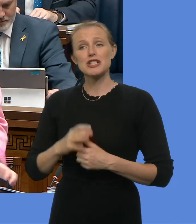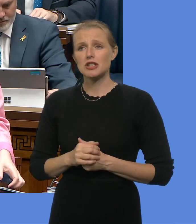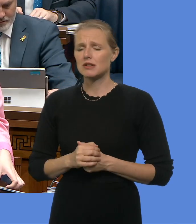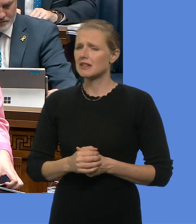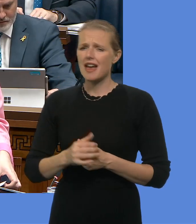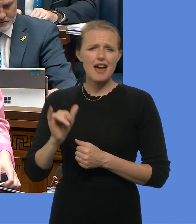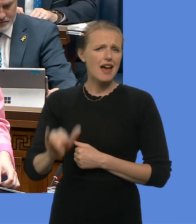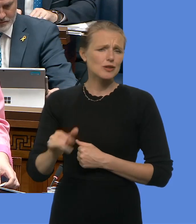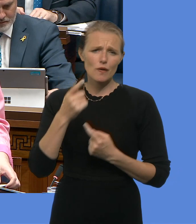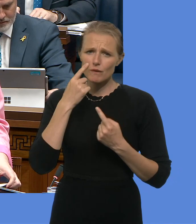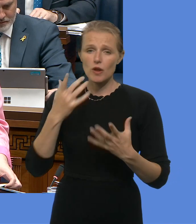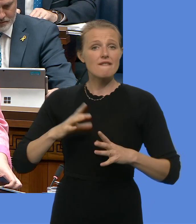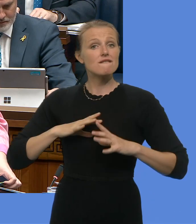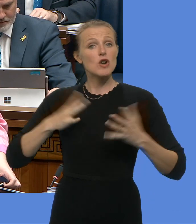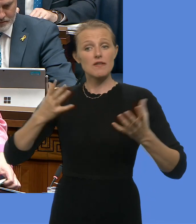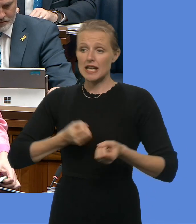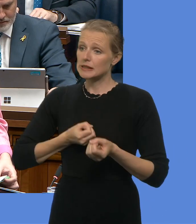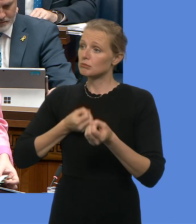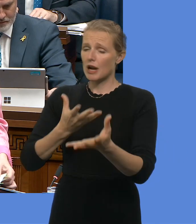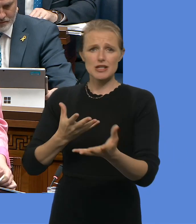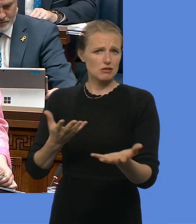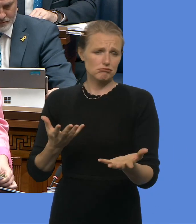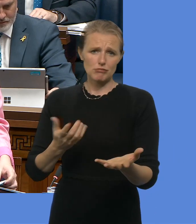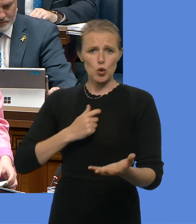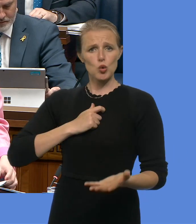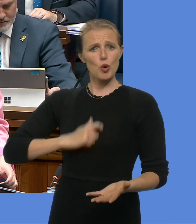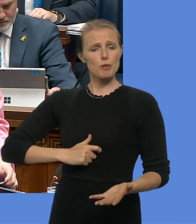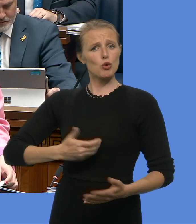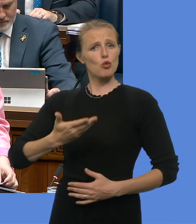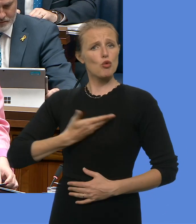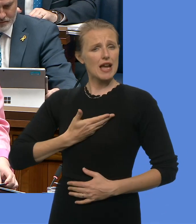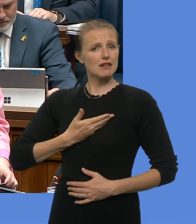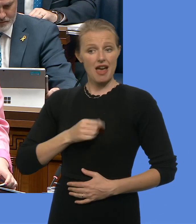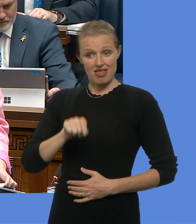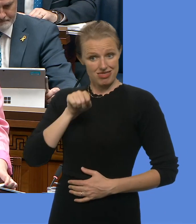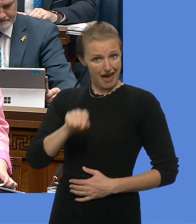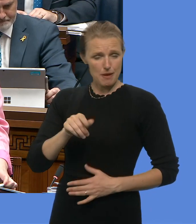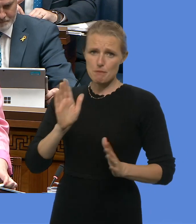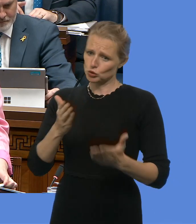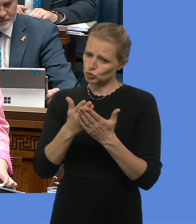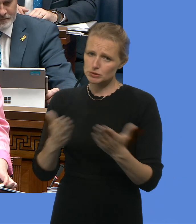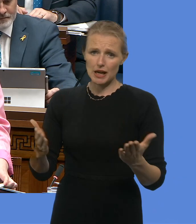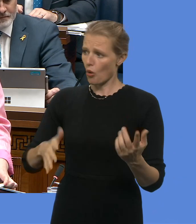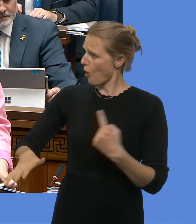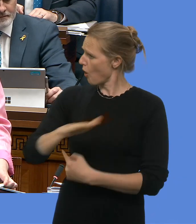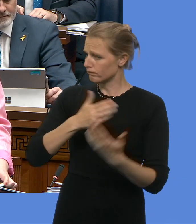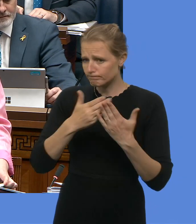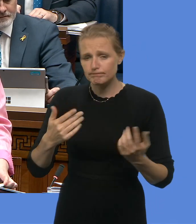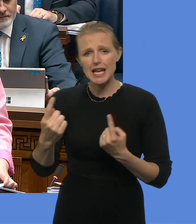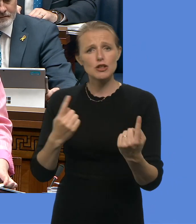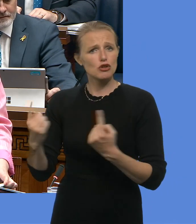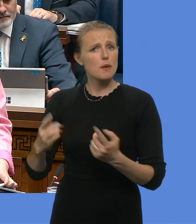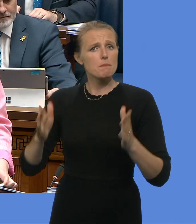course, the right of freedom of expression is a fundamental human right, and one that must be respected and respected by all of us. It is